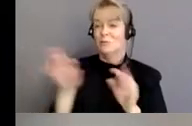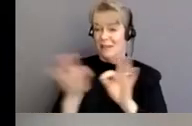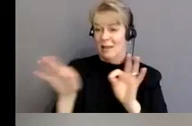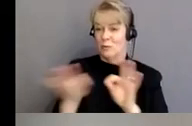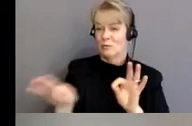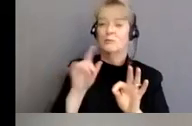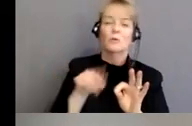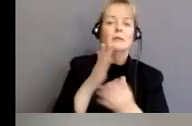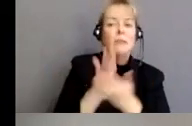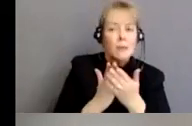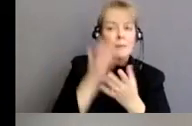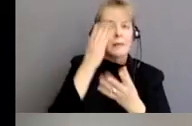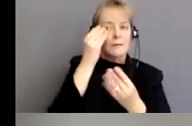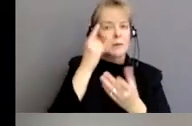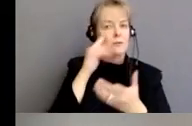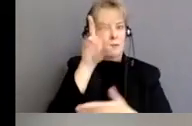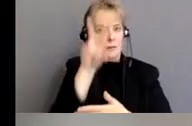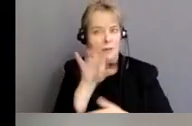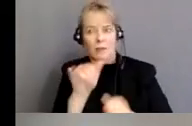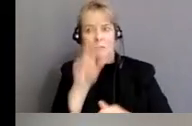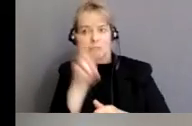language that they can understand.